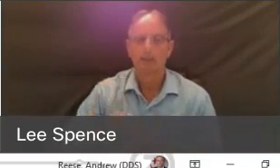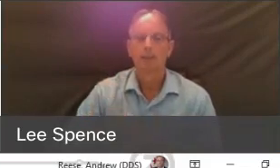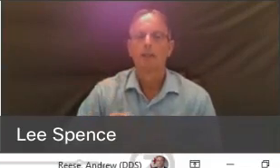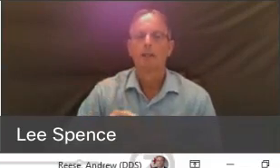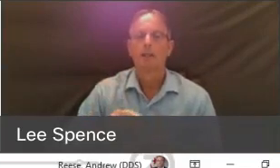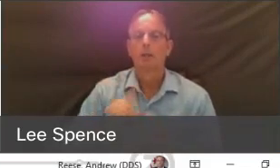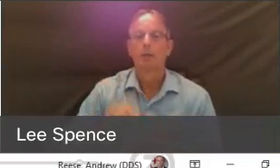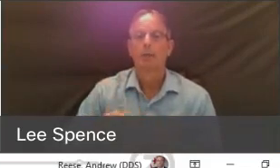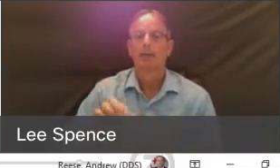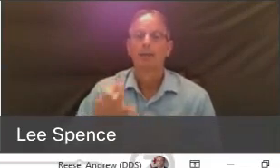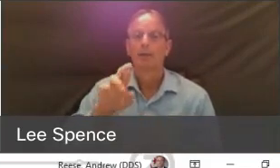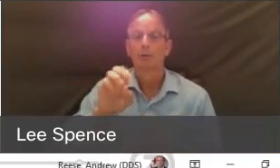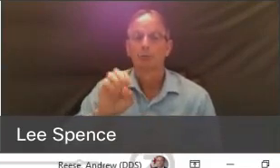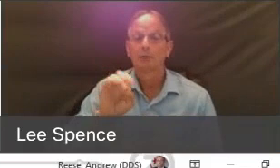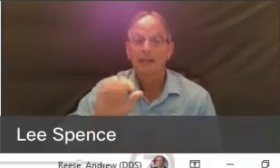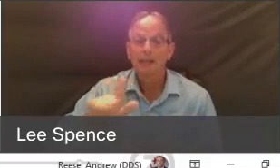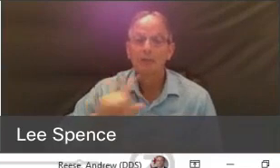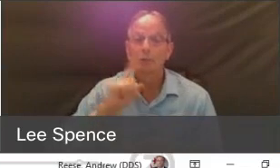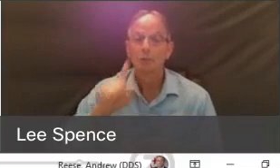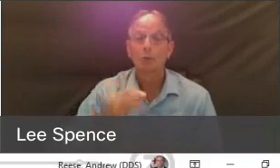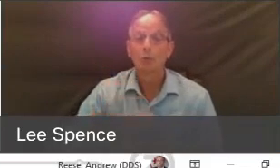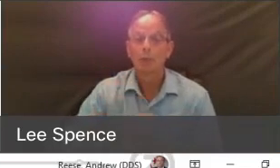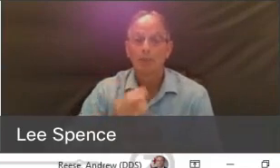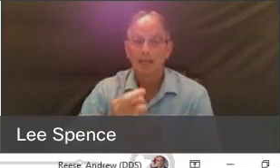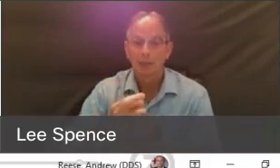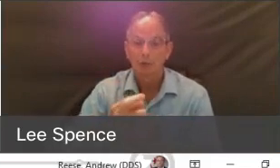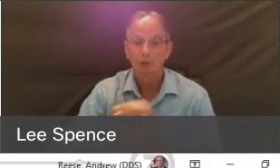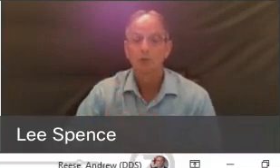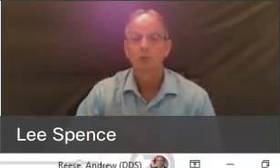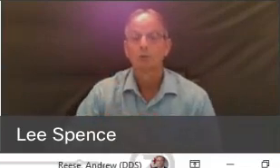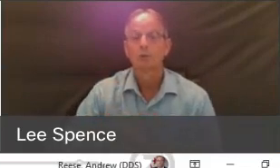Within residential habilitation, the